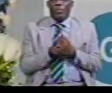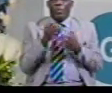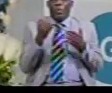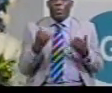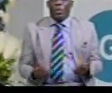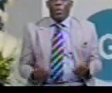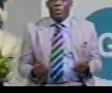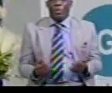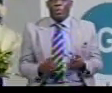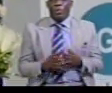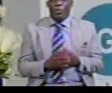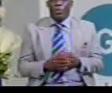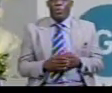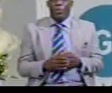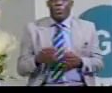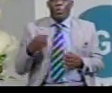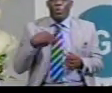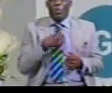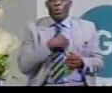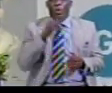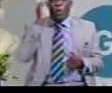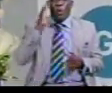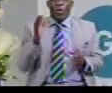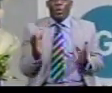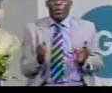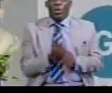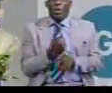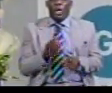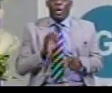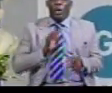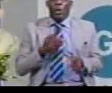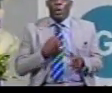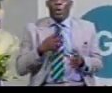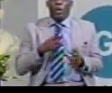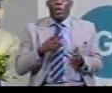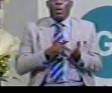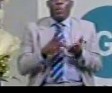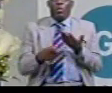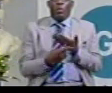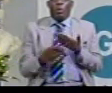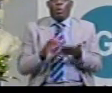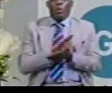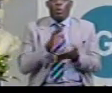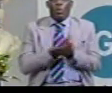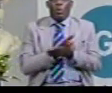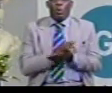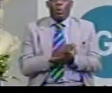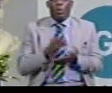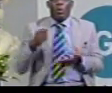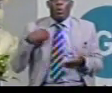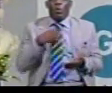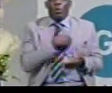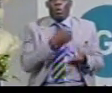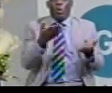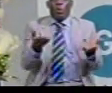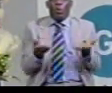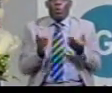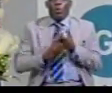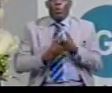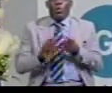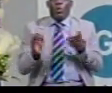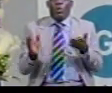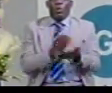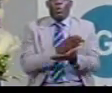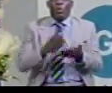up your program. Vous allez prendre votre programme. We want to sing from page 2. Nous allons